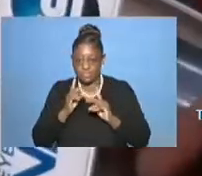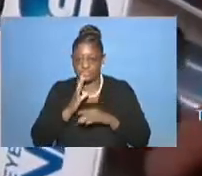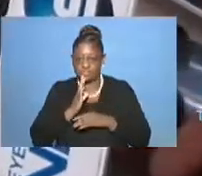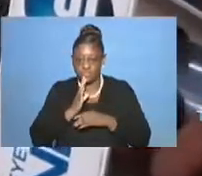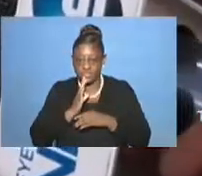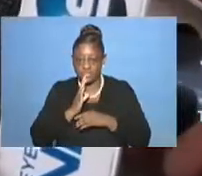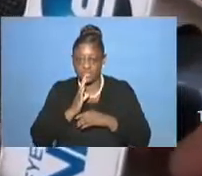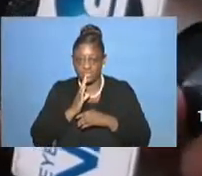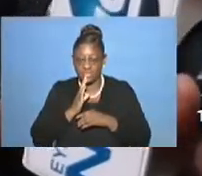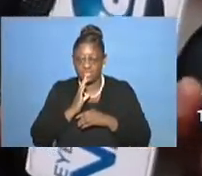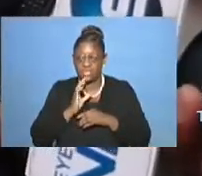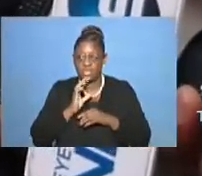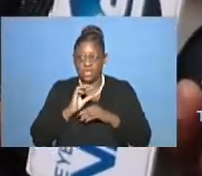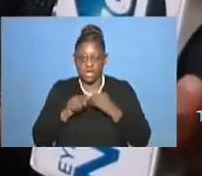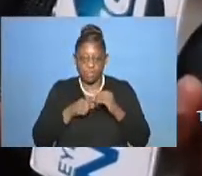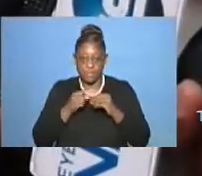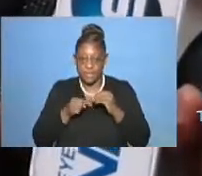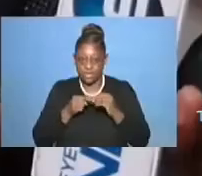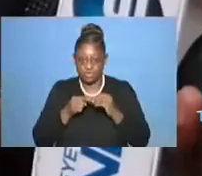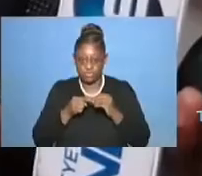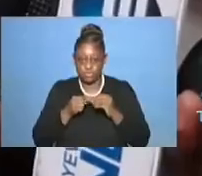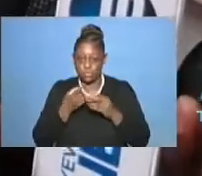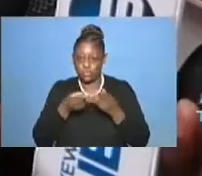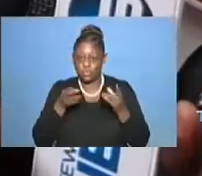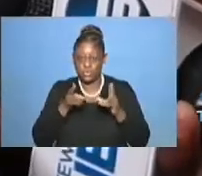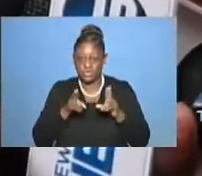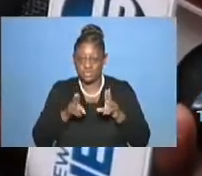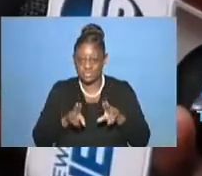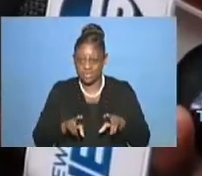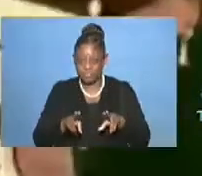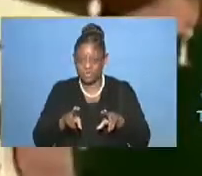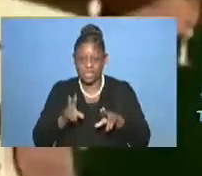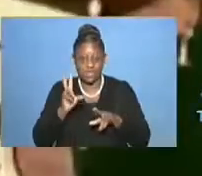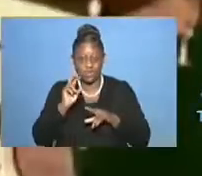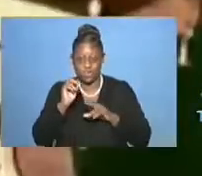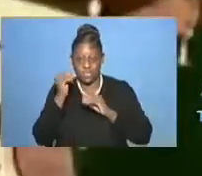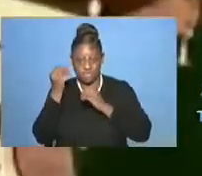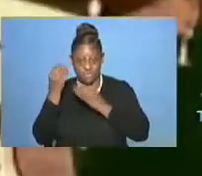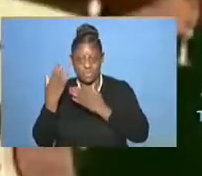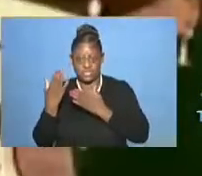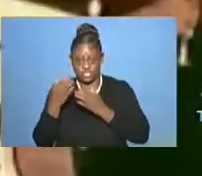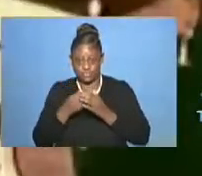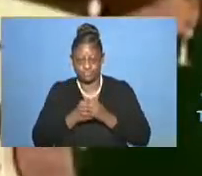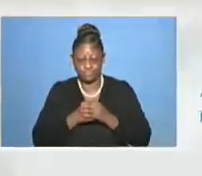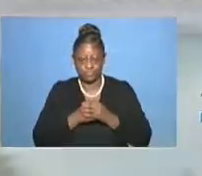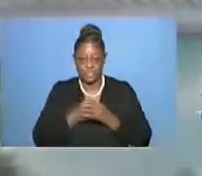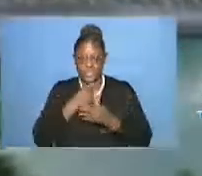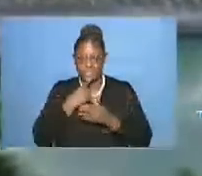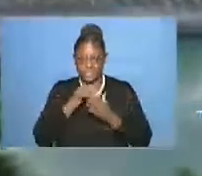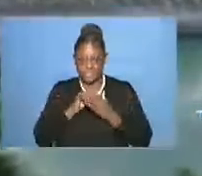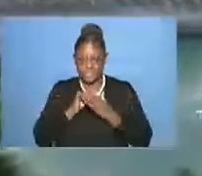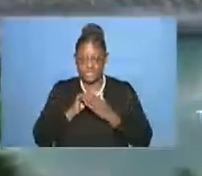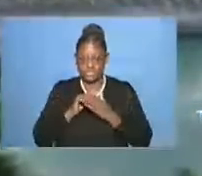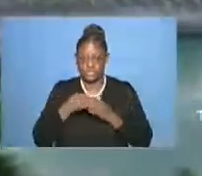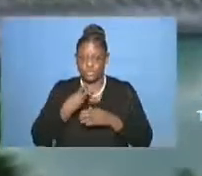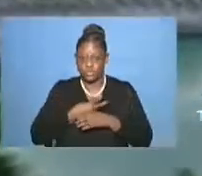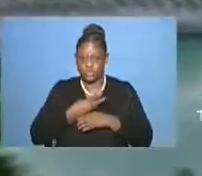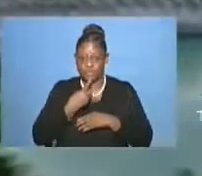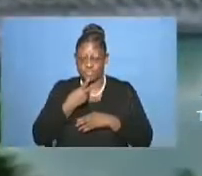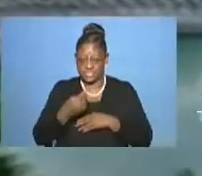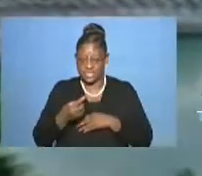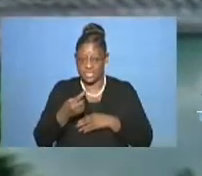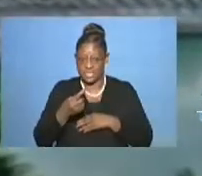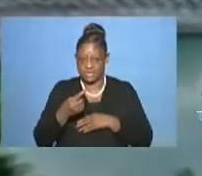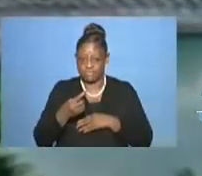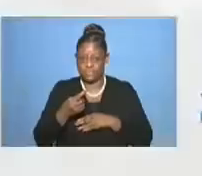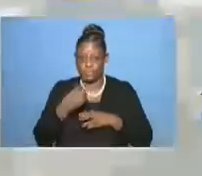speaking to matters on which they have no information. Let me just say that we have laid out the circumstances as it